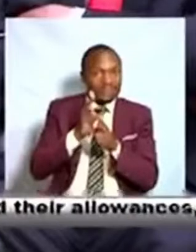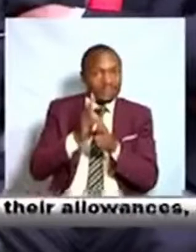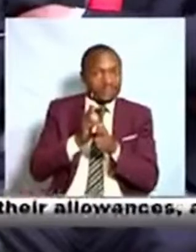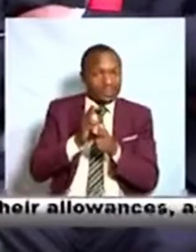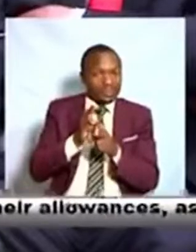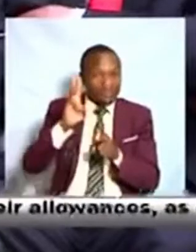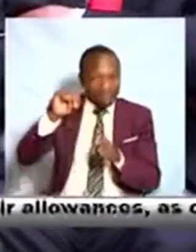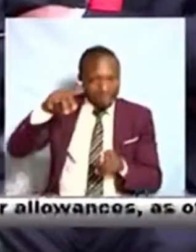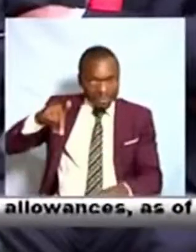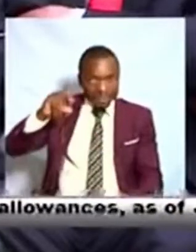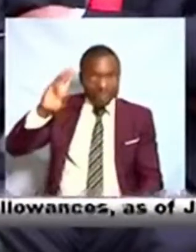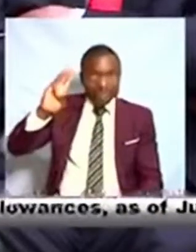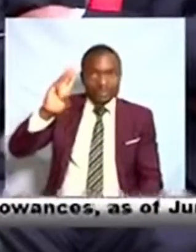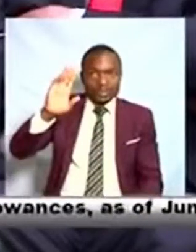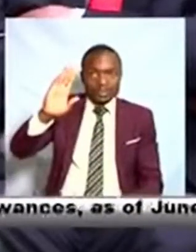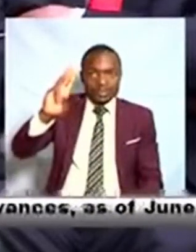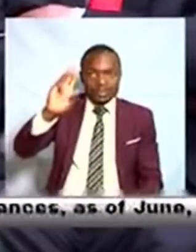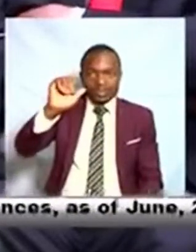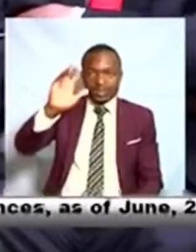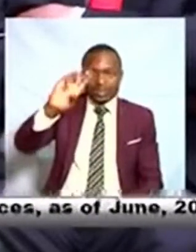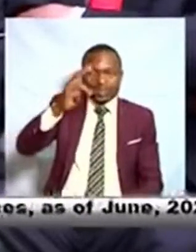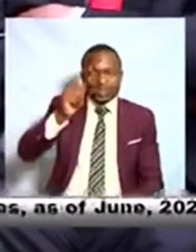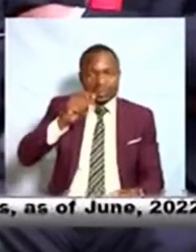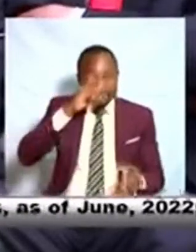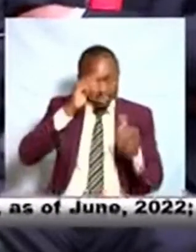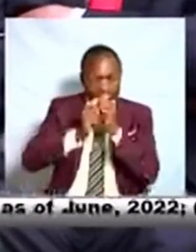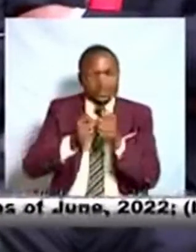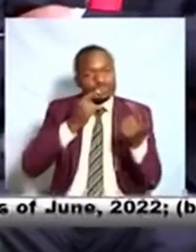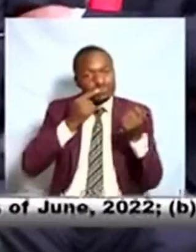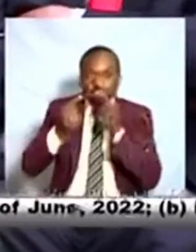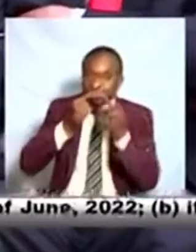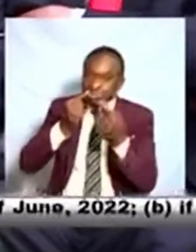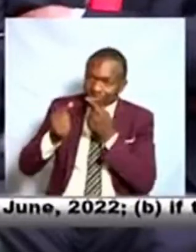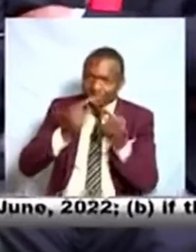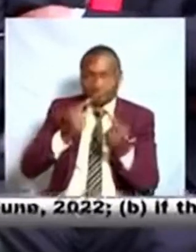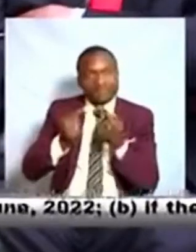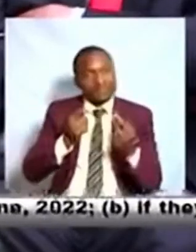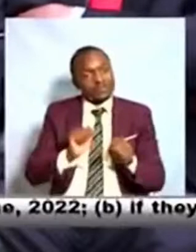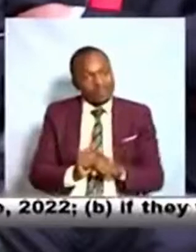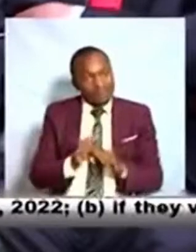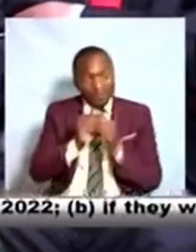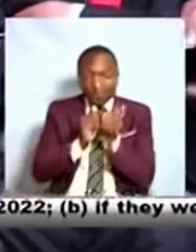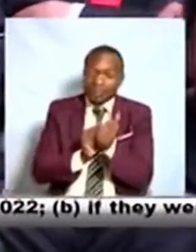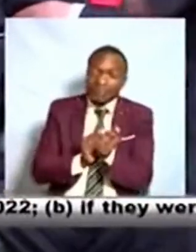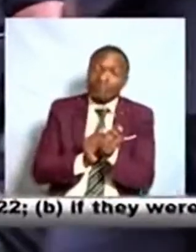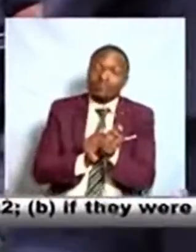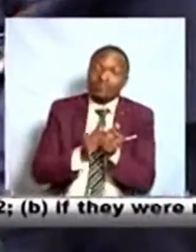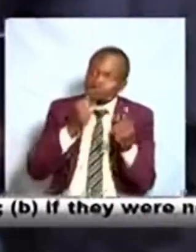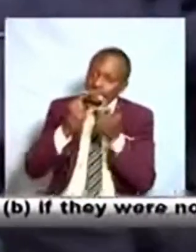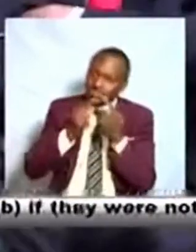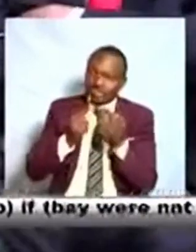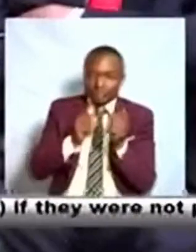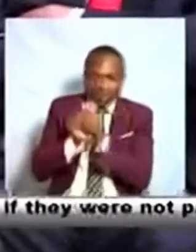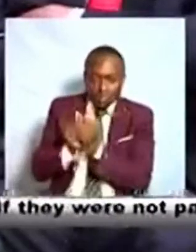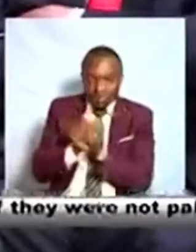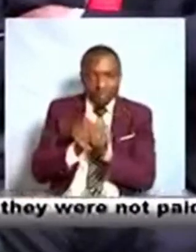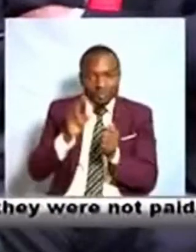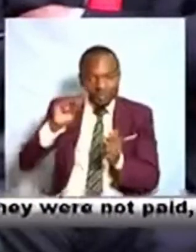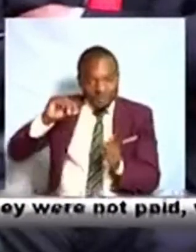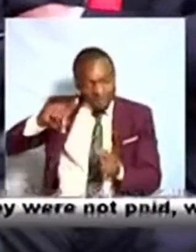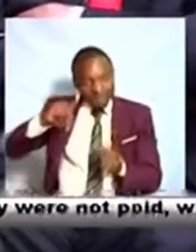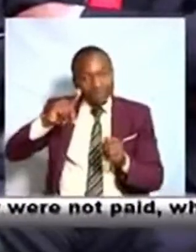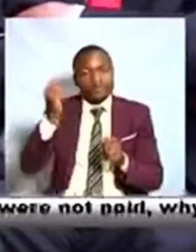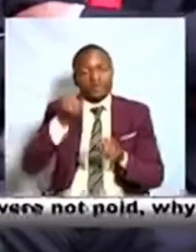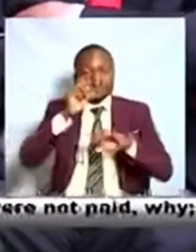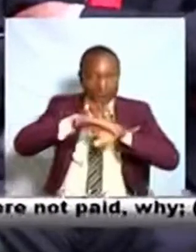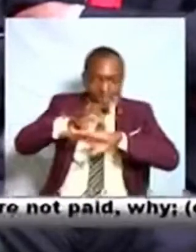interacting. This is an issue that we've been talking about with him, and they have already advised that